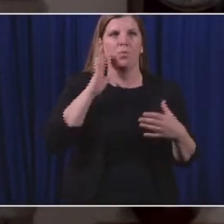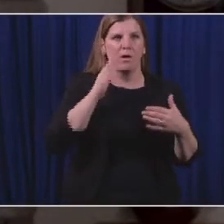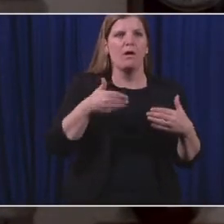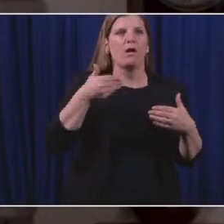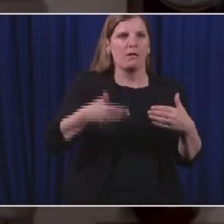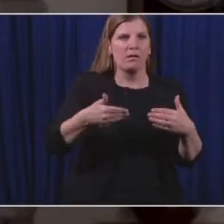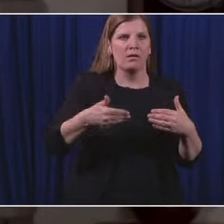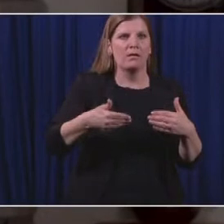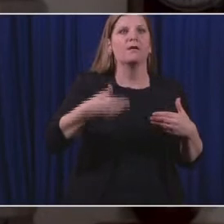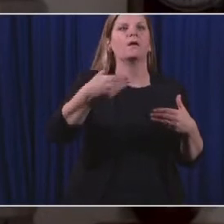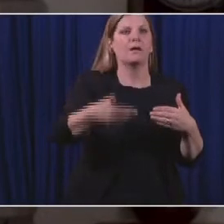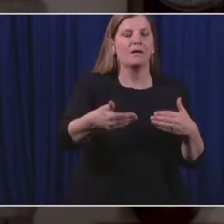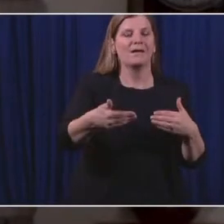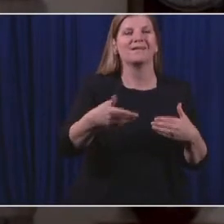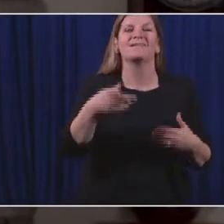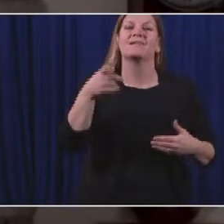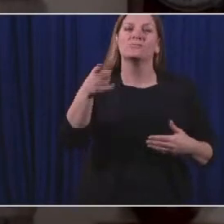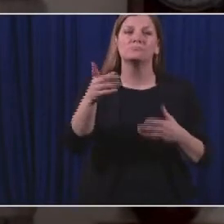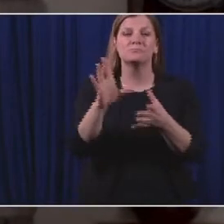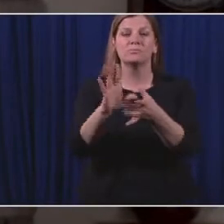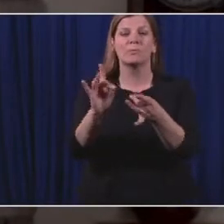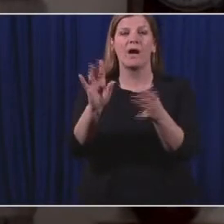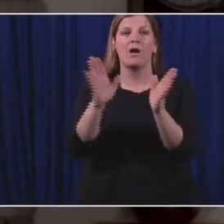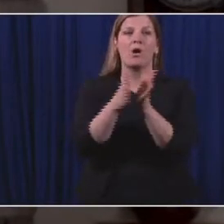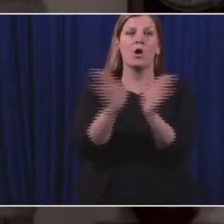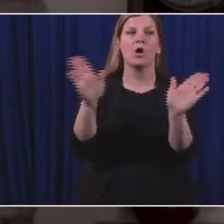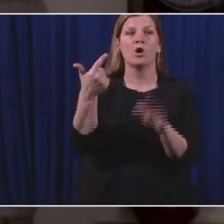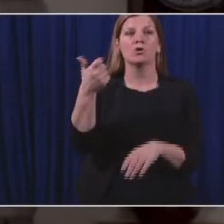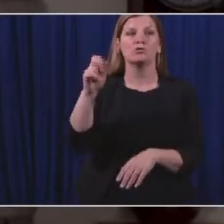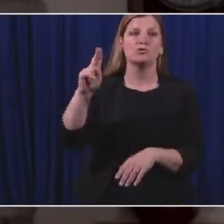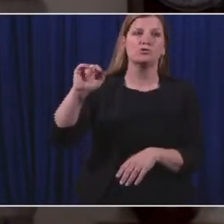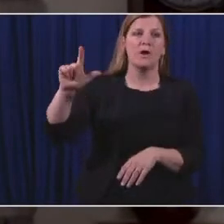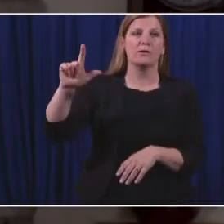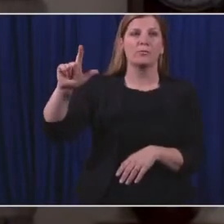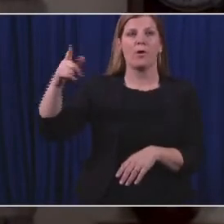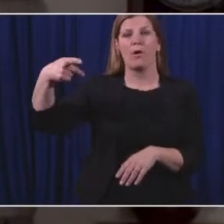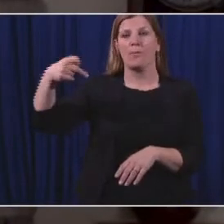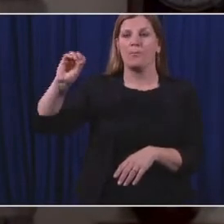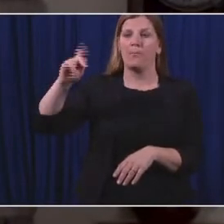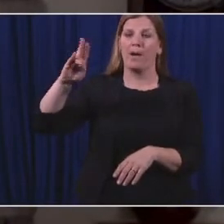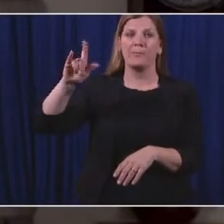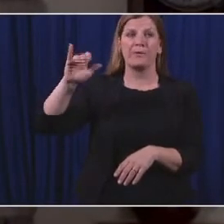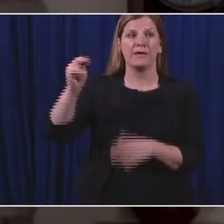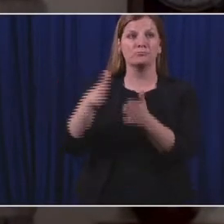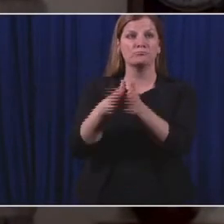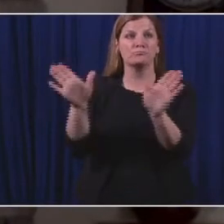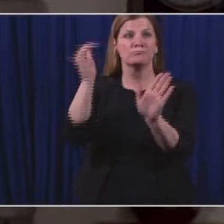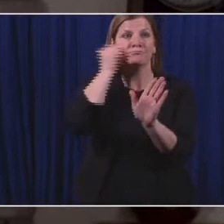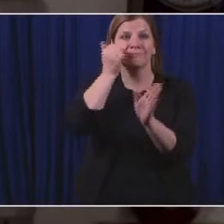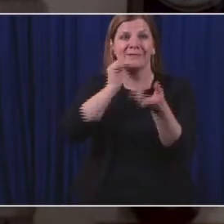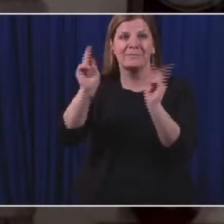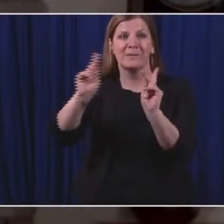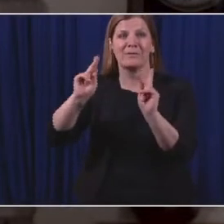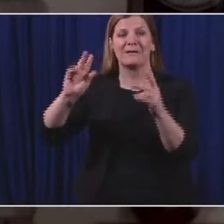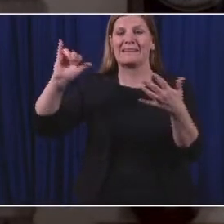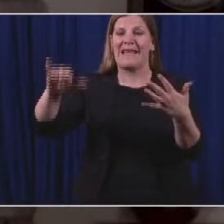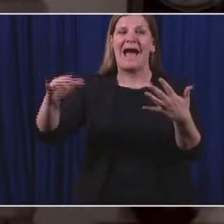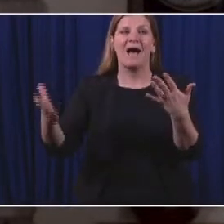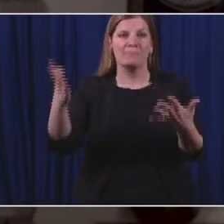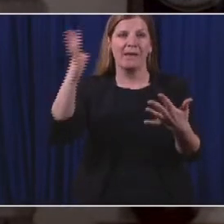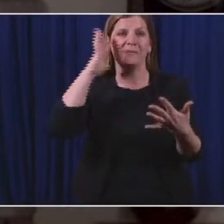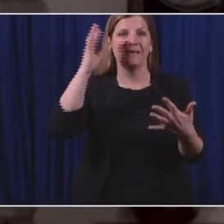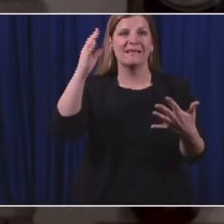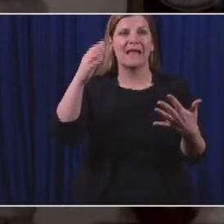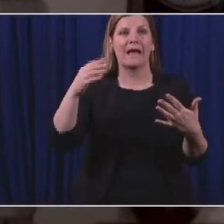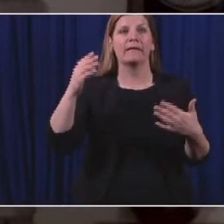go in. That's going to be a while. It's going to be a while. We're trying to do